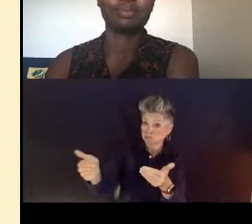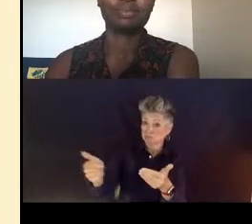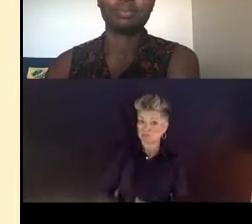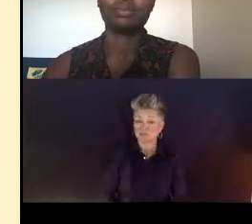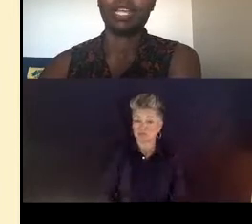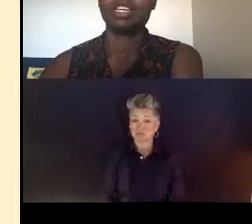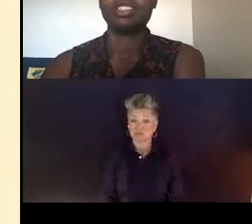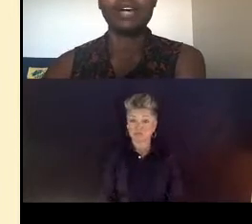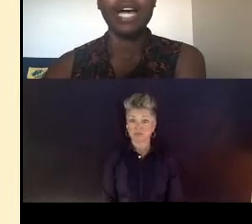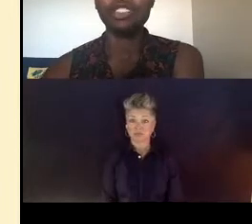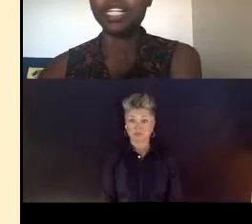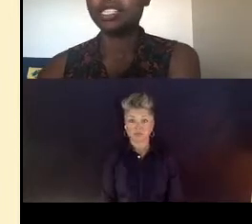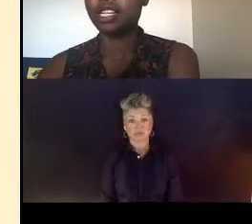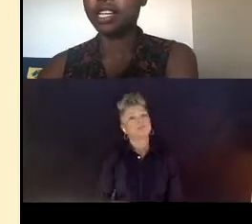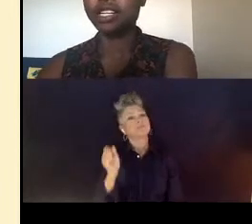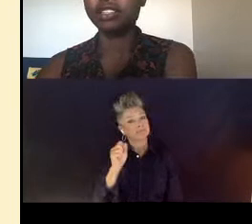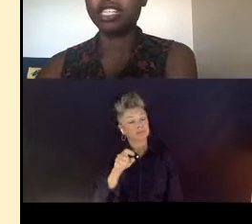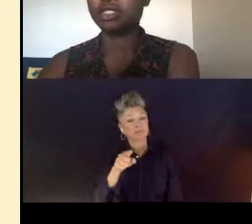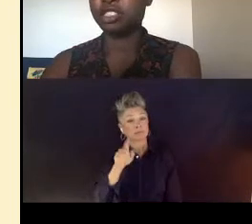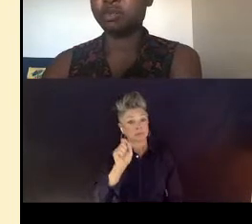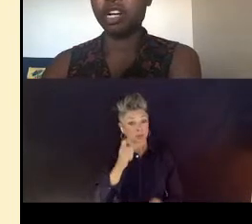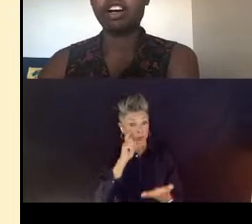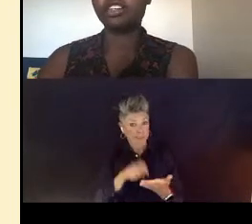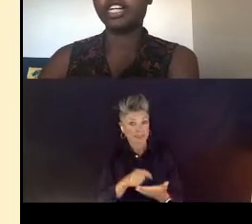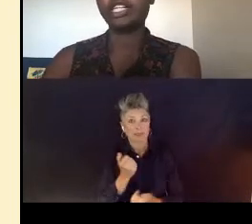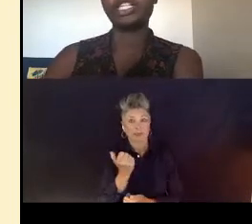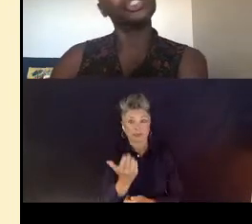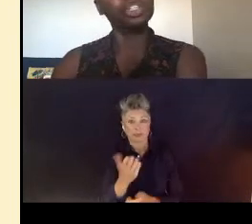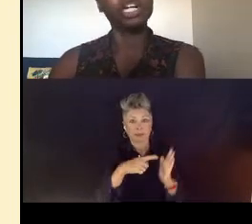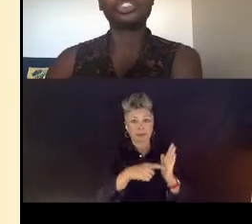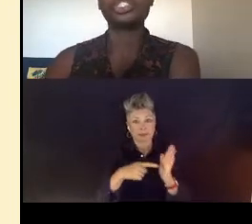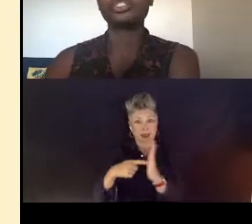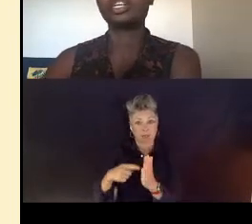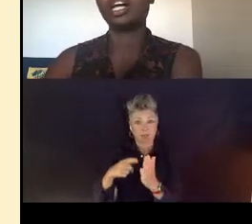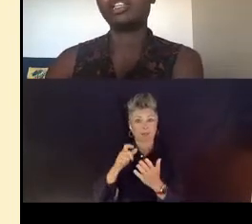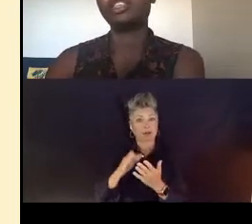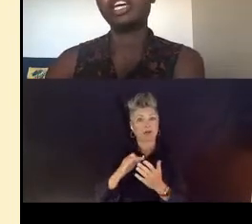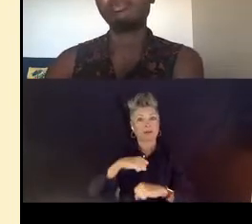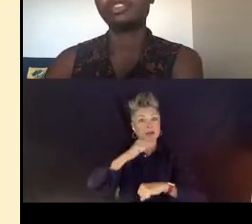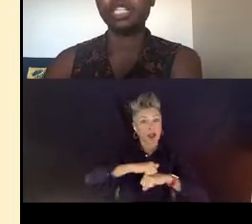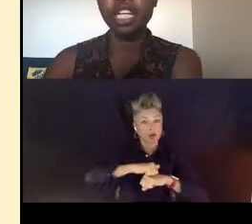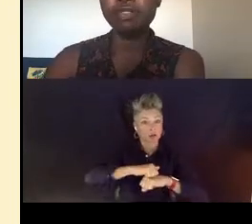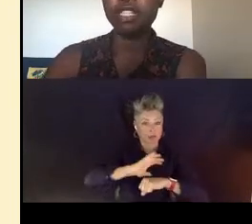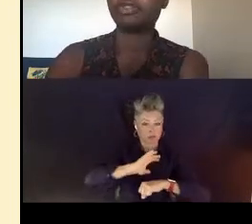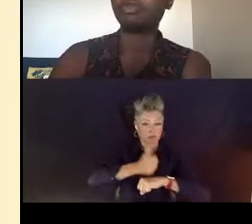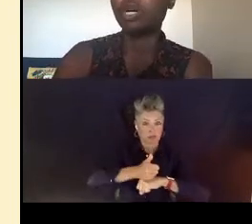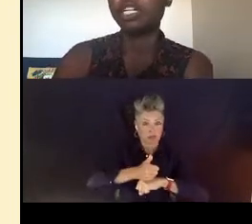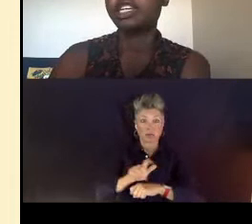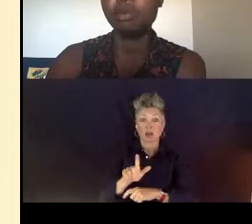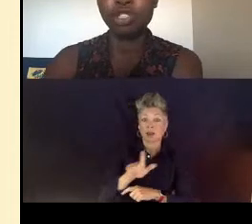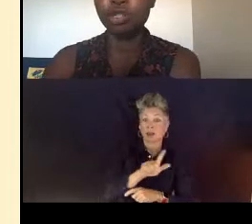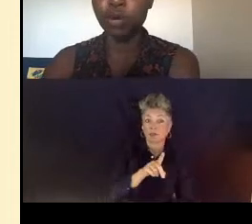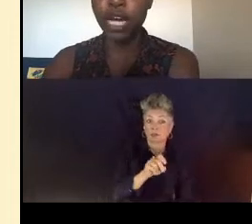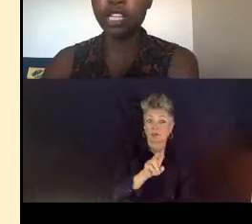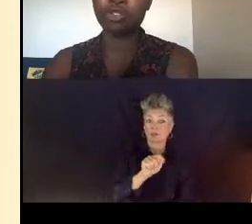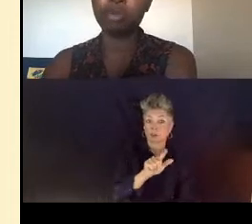presentation. So as you can see here, these are some concrete structures. The image on the left is from Portland. The